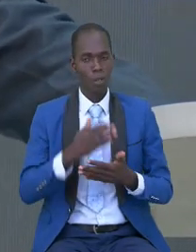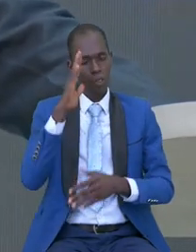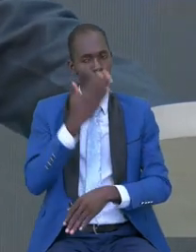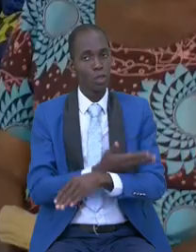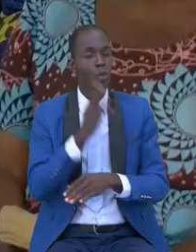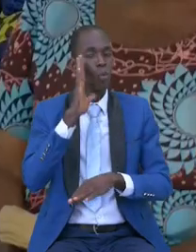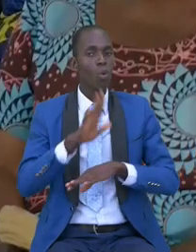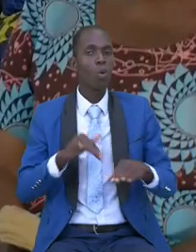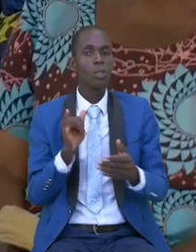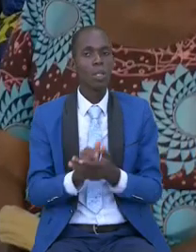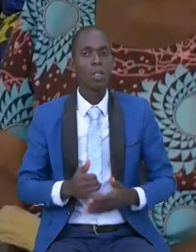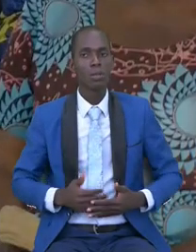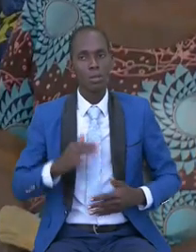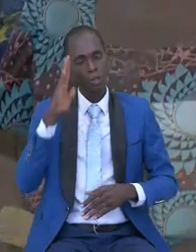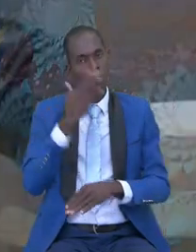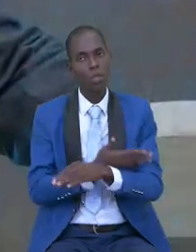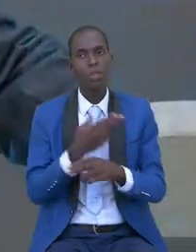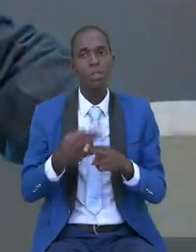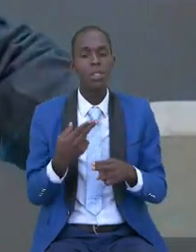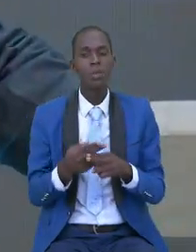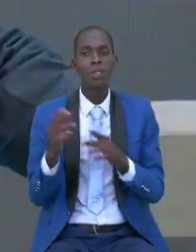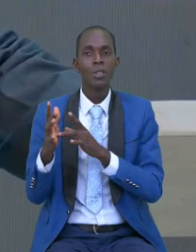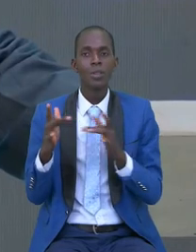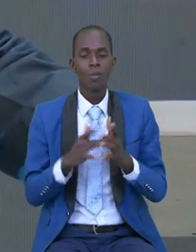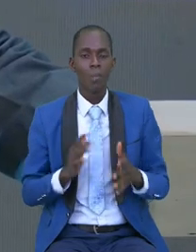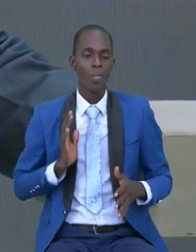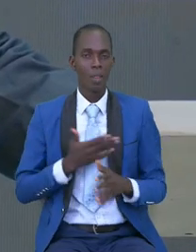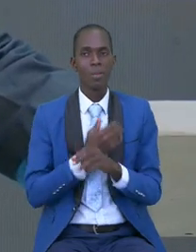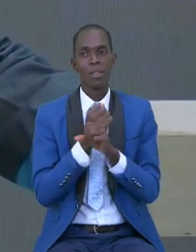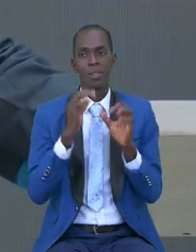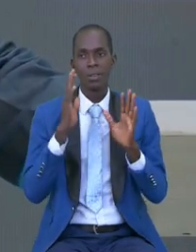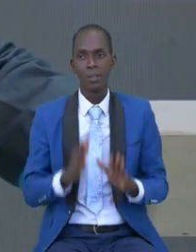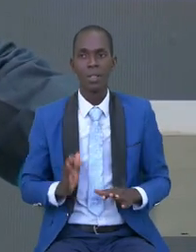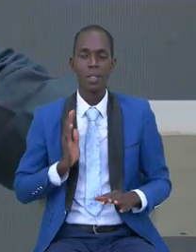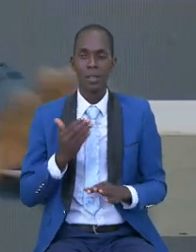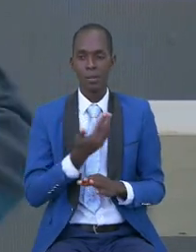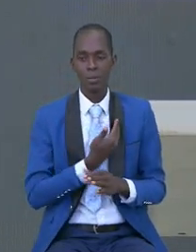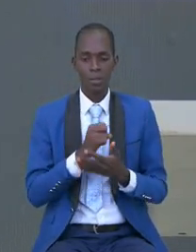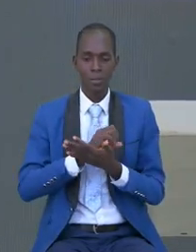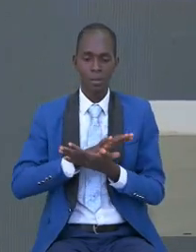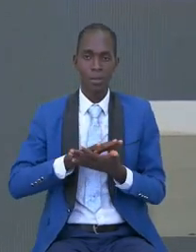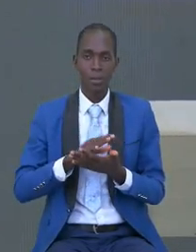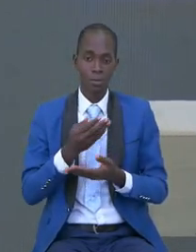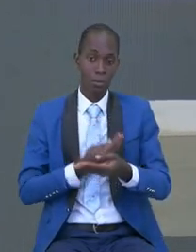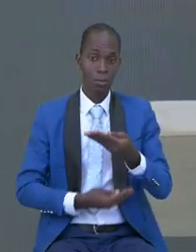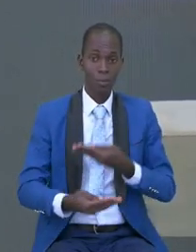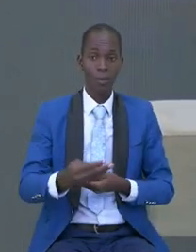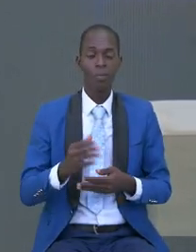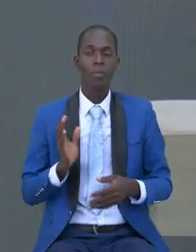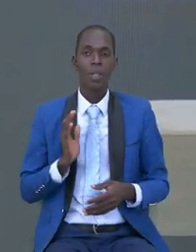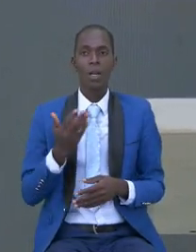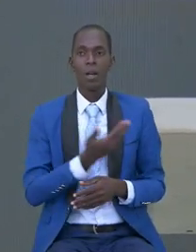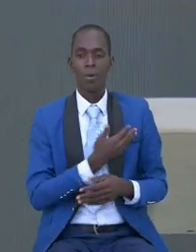him Jesus, our Savior, our substitute, our sanctifier, our